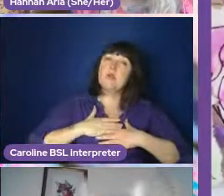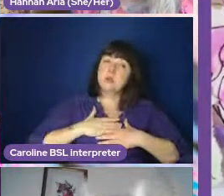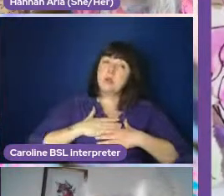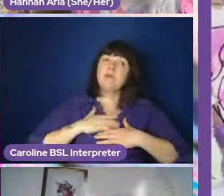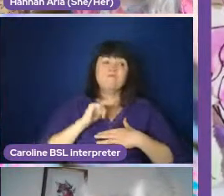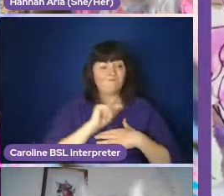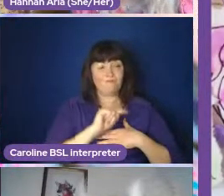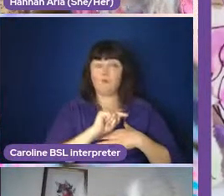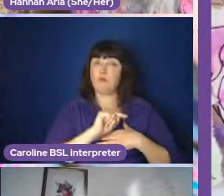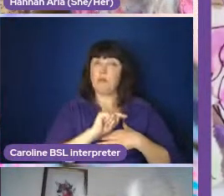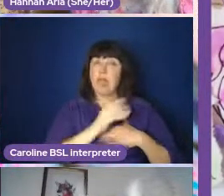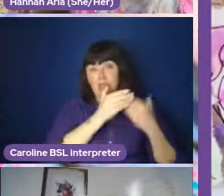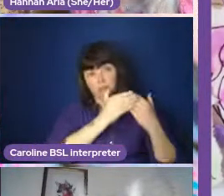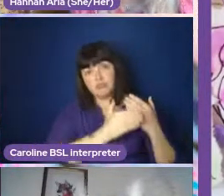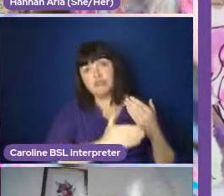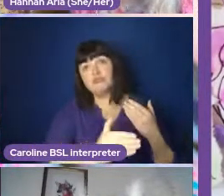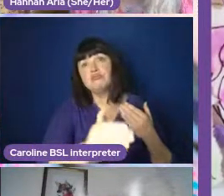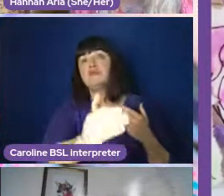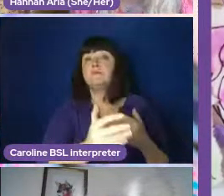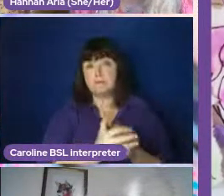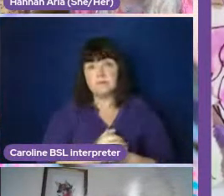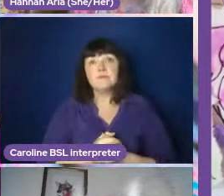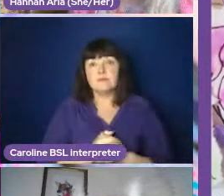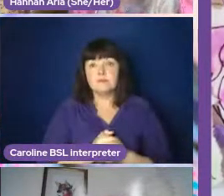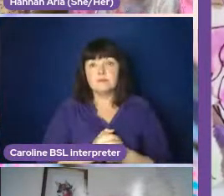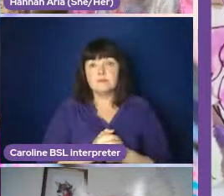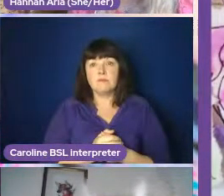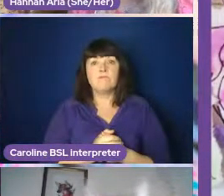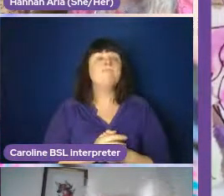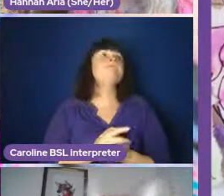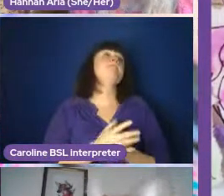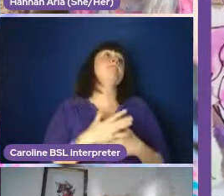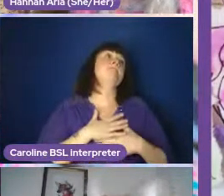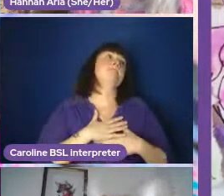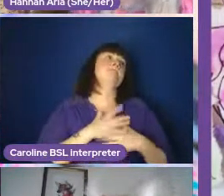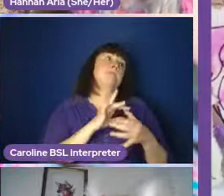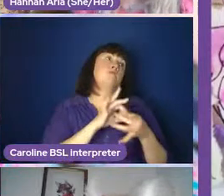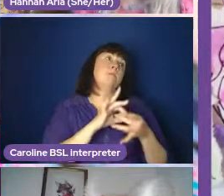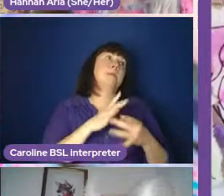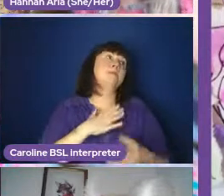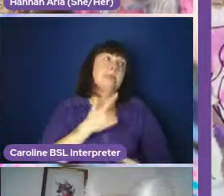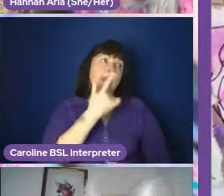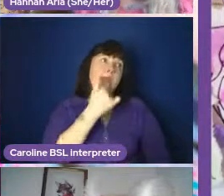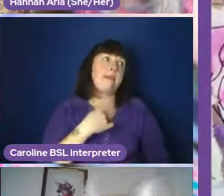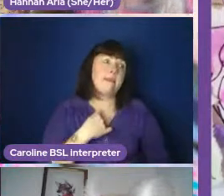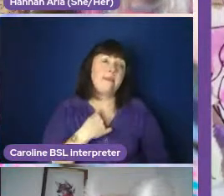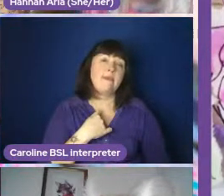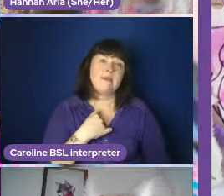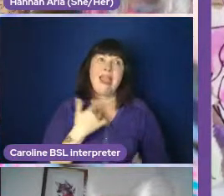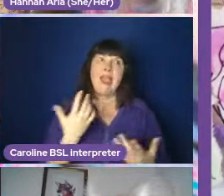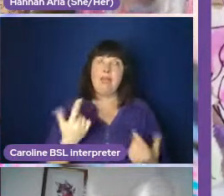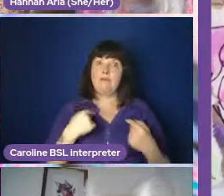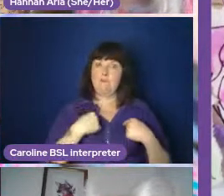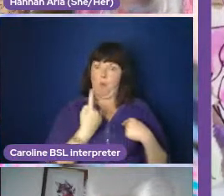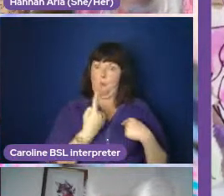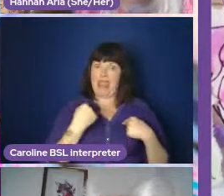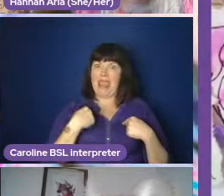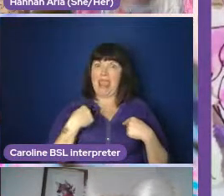from. Absolutely. I totally relate to that as well. And especially collage for me. I